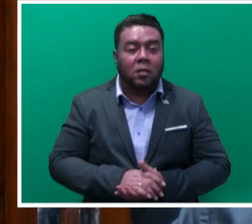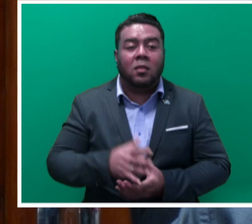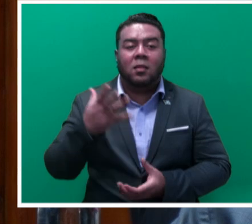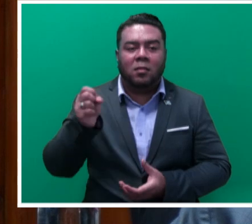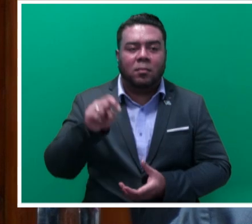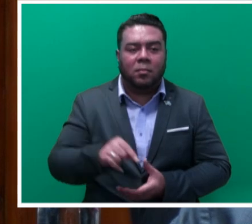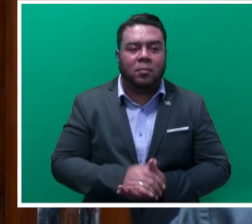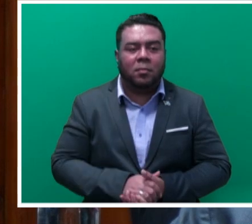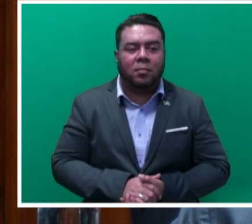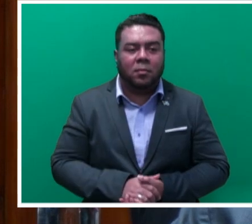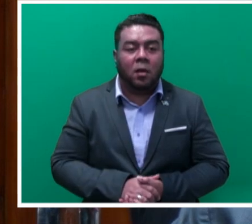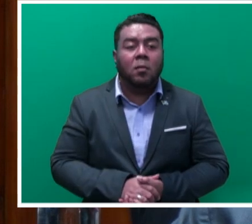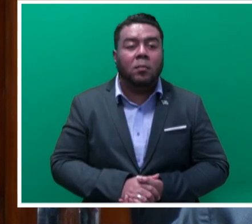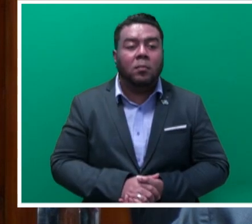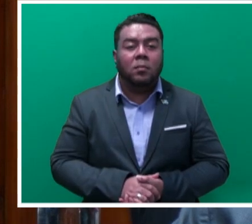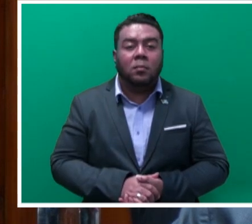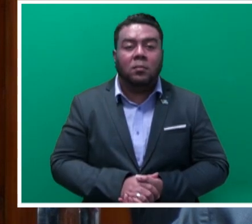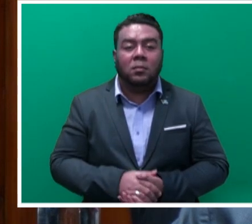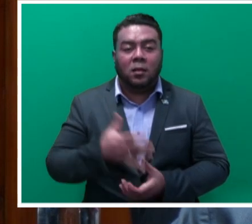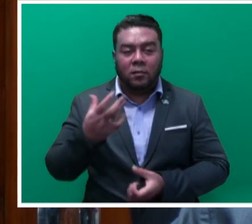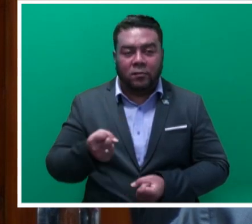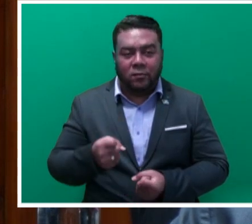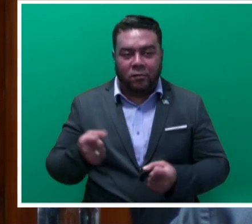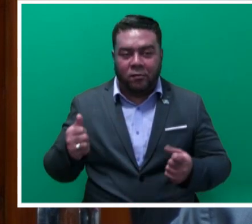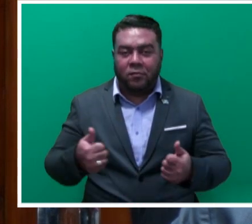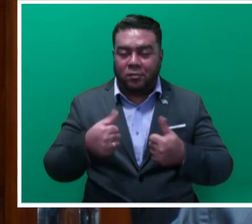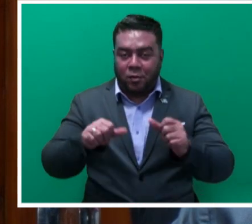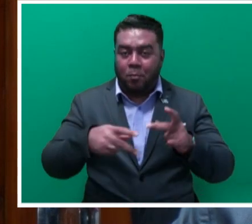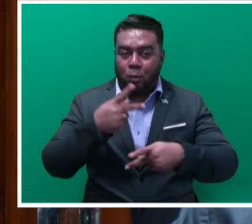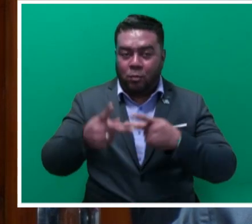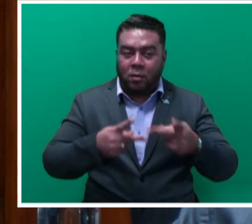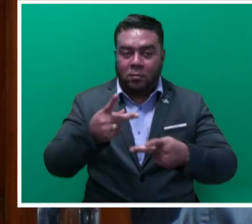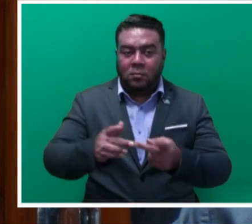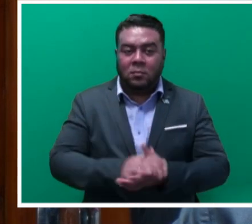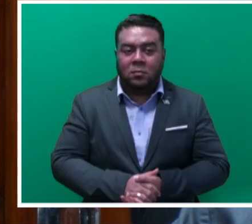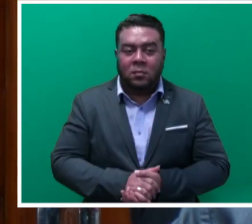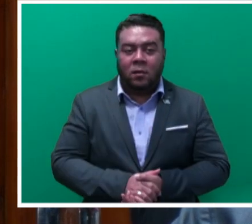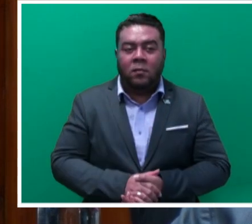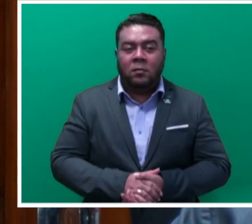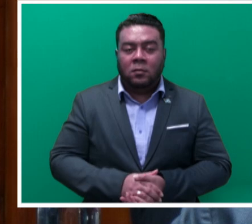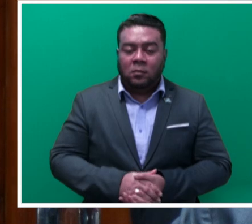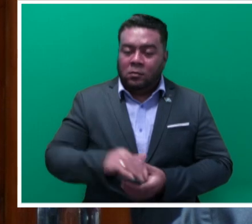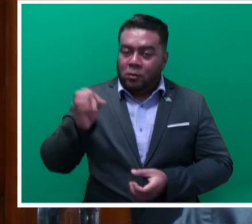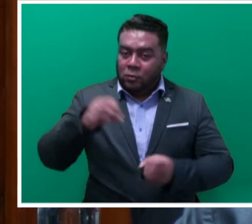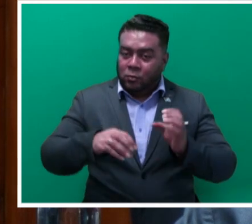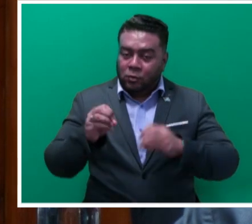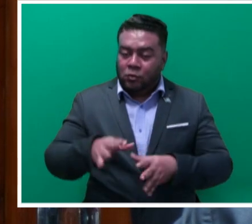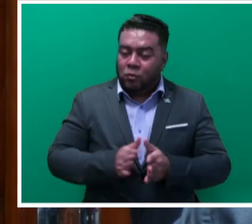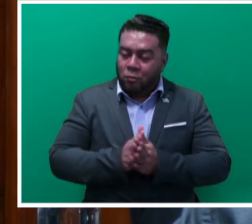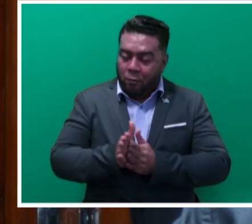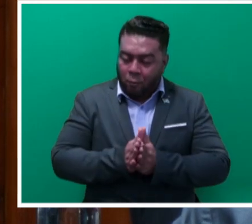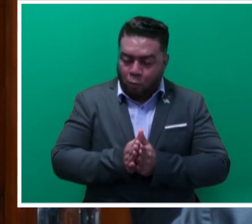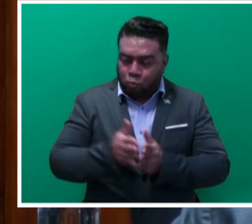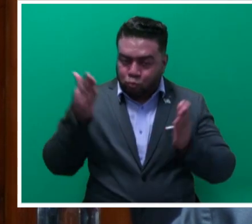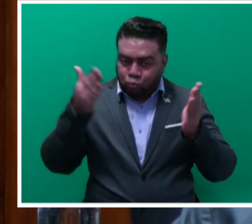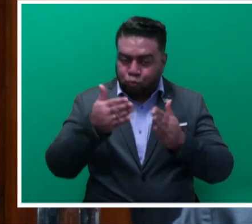considerable. The Academy has effectively eradicated these expenses, further contributing to impressive annual savings